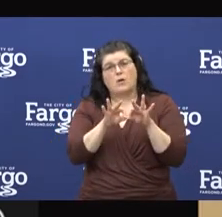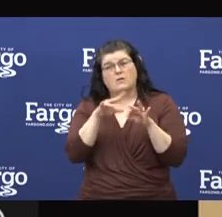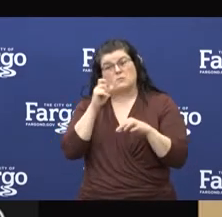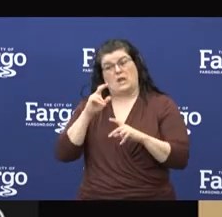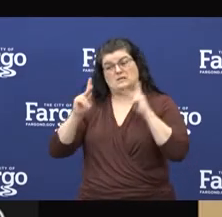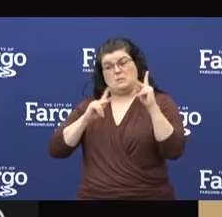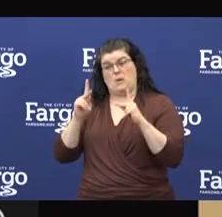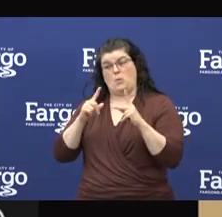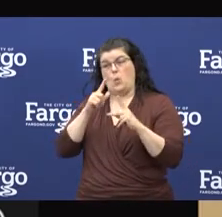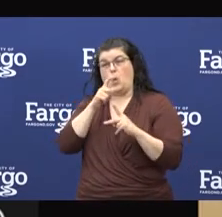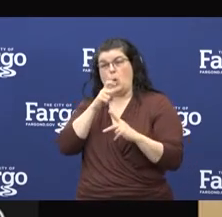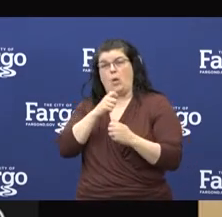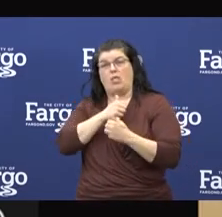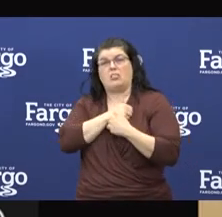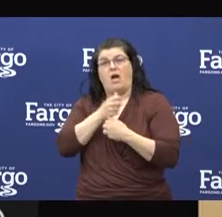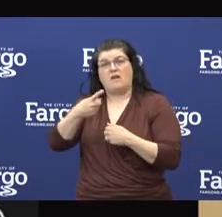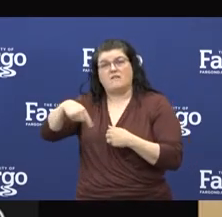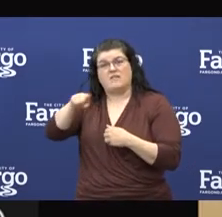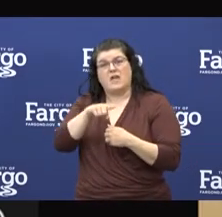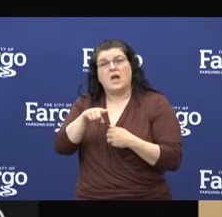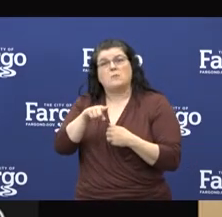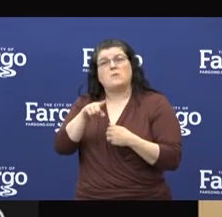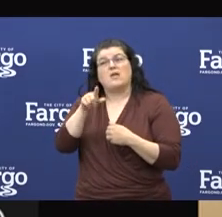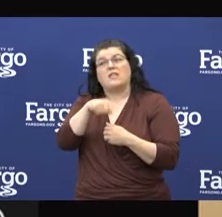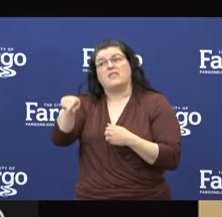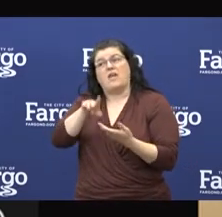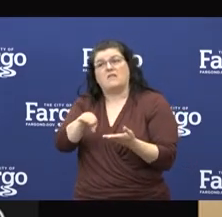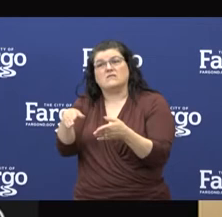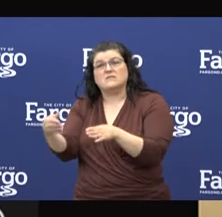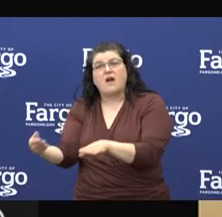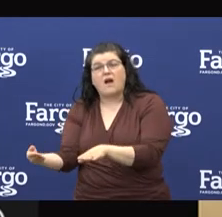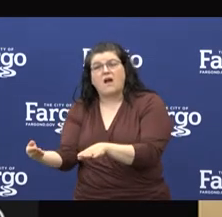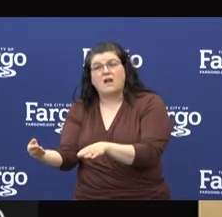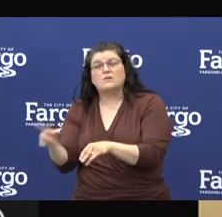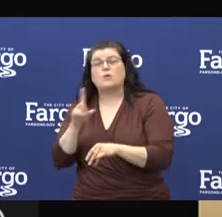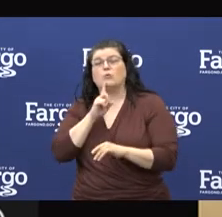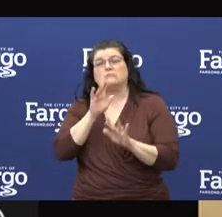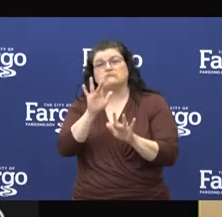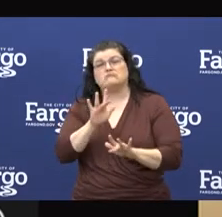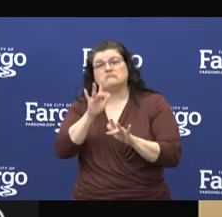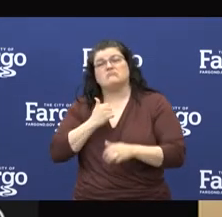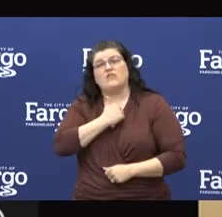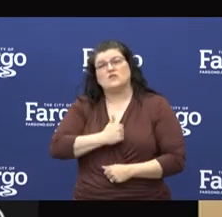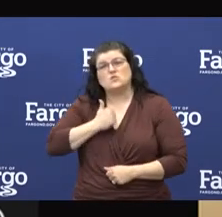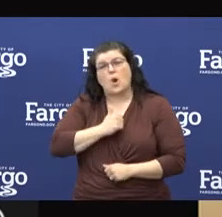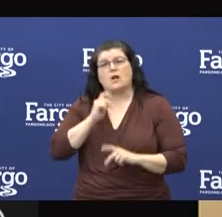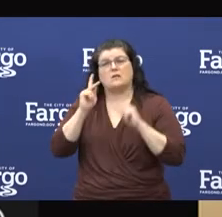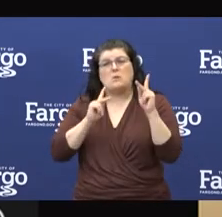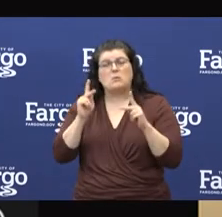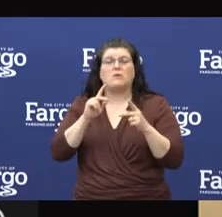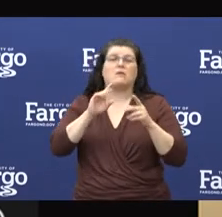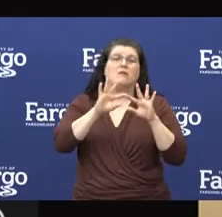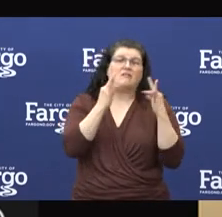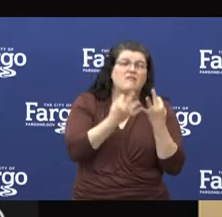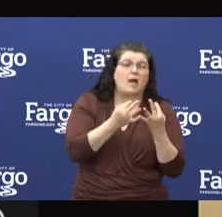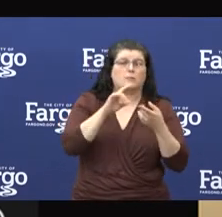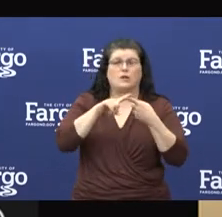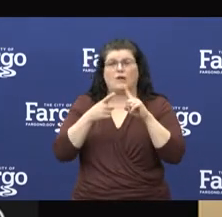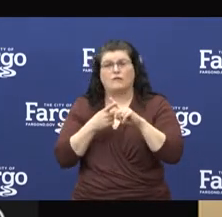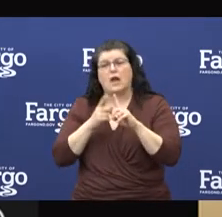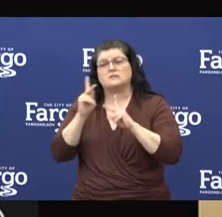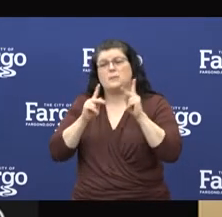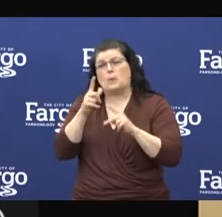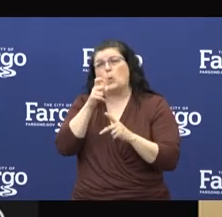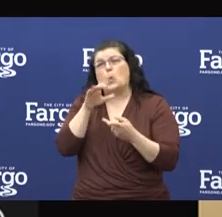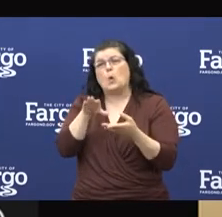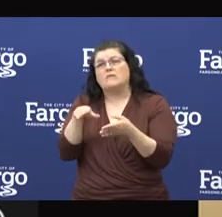ones have been lost. So we express our sympathy to those family and friends who have had those losses due